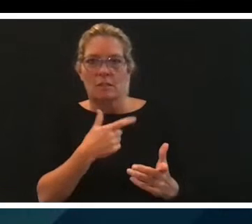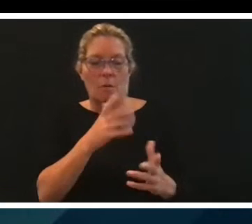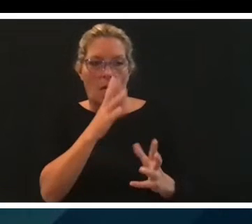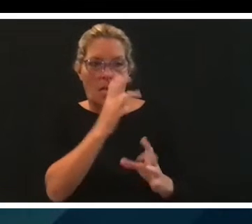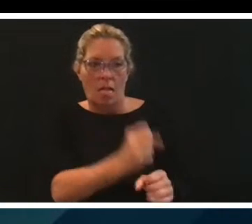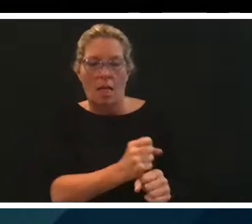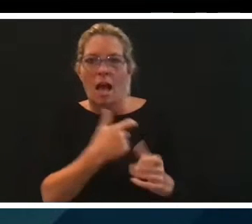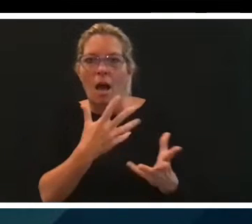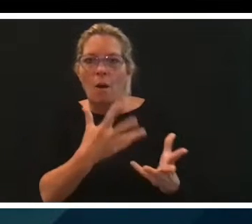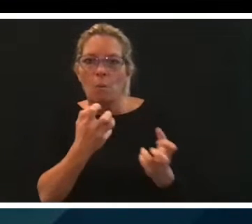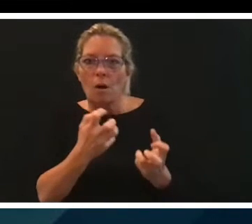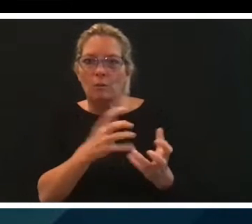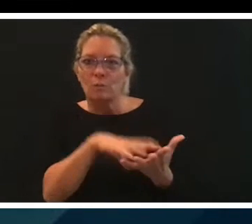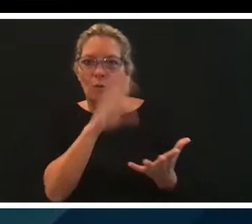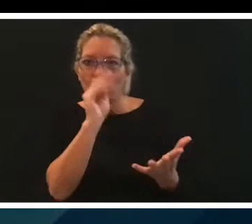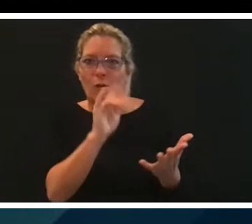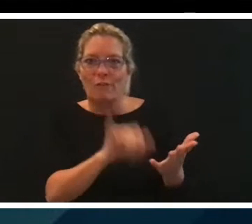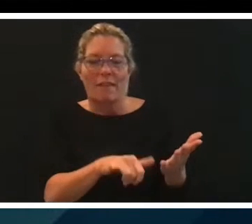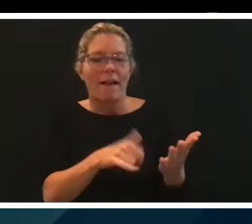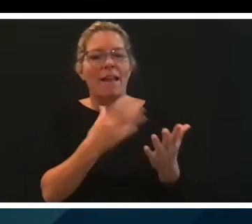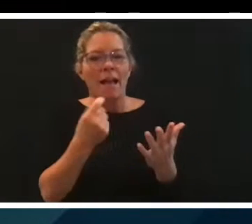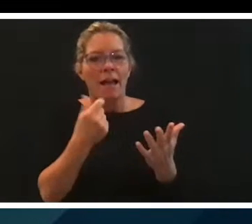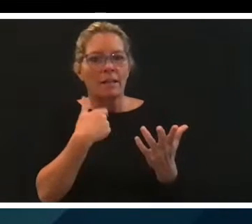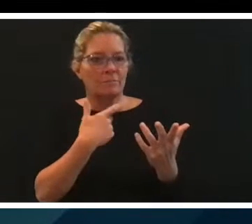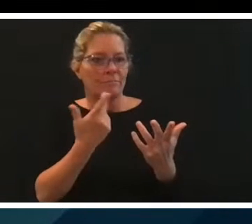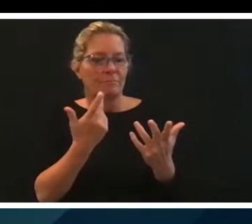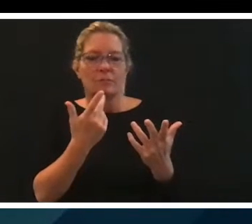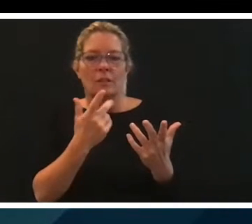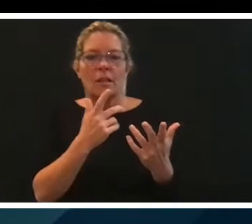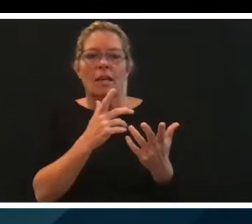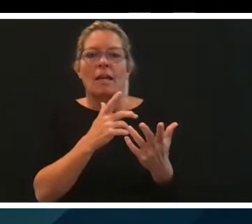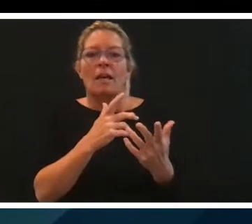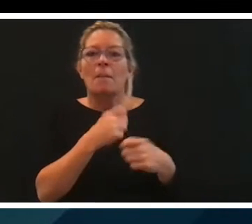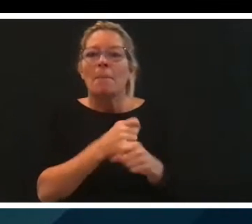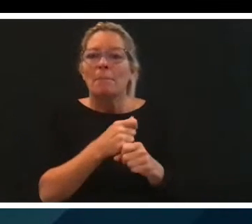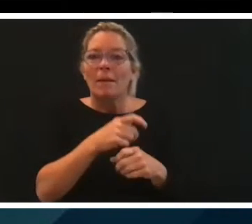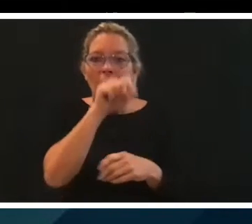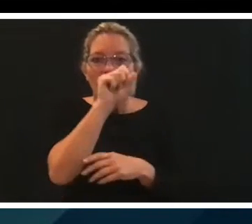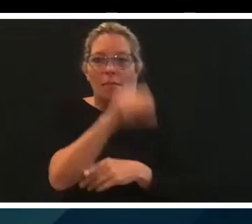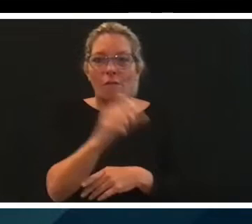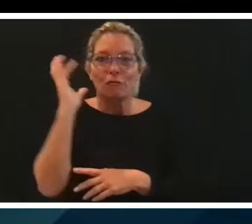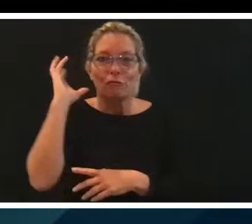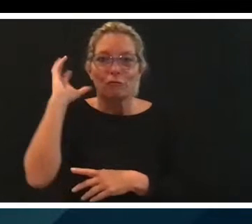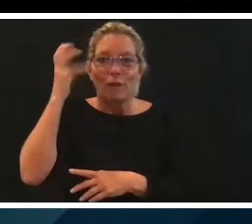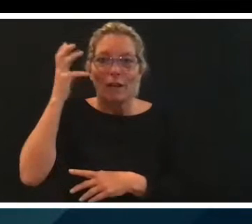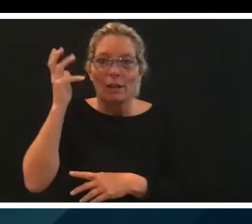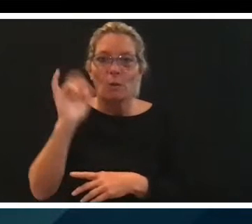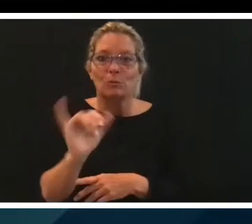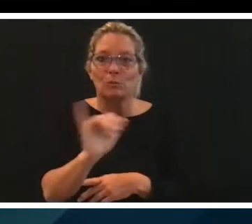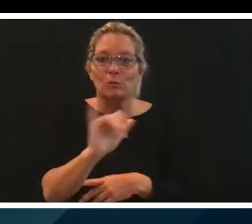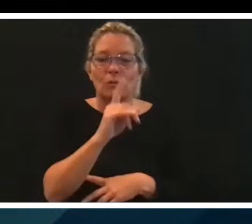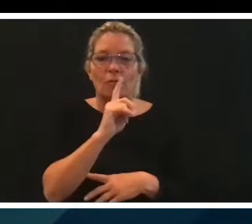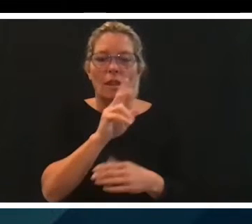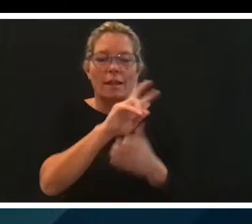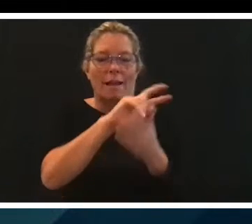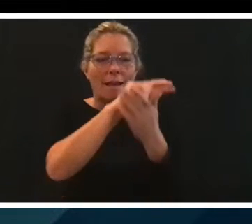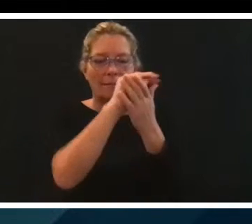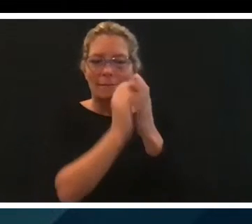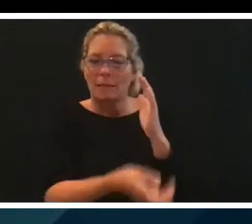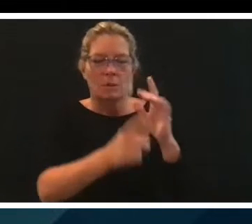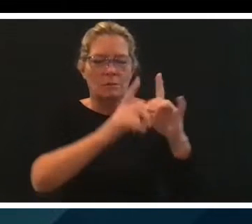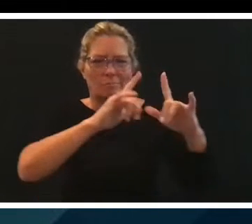onto, and that would bring me to all sorts of things, including a love of radio, and that's how I got really deep into all kinds of